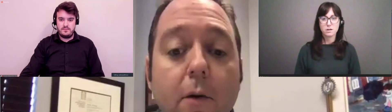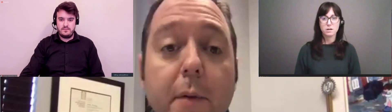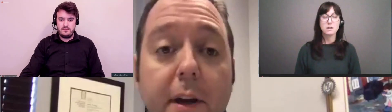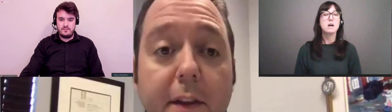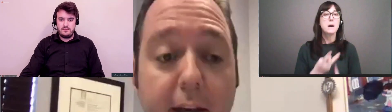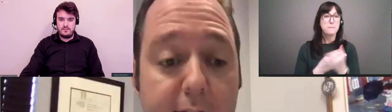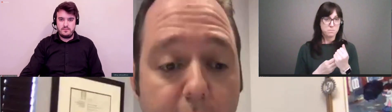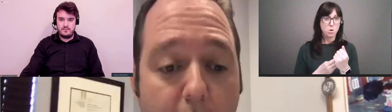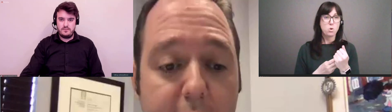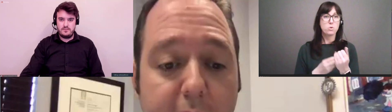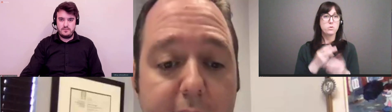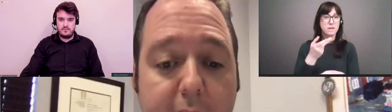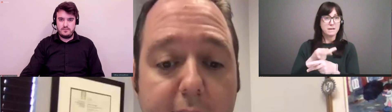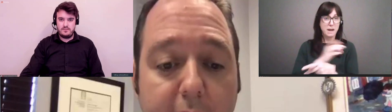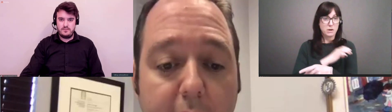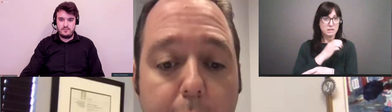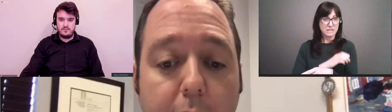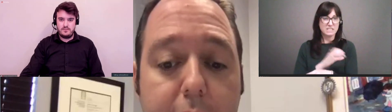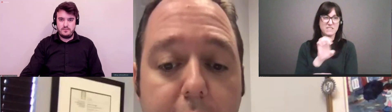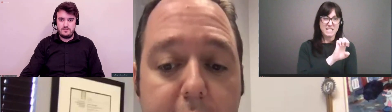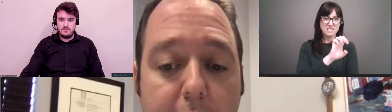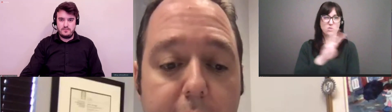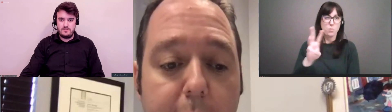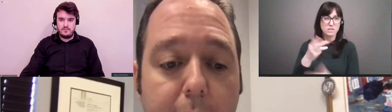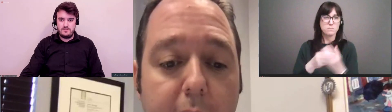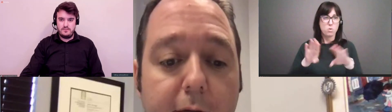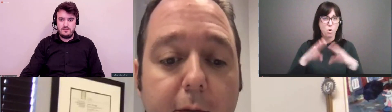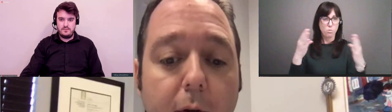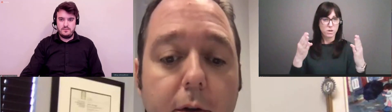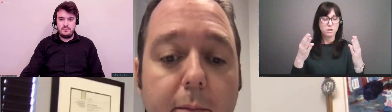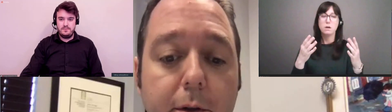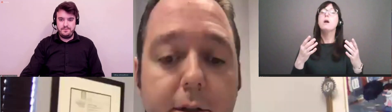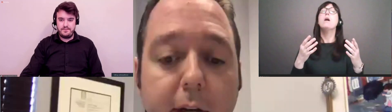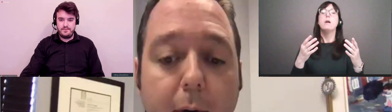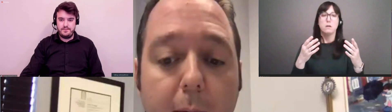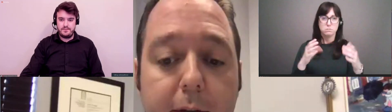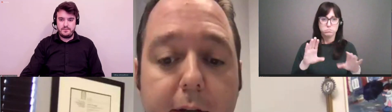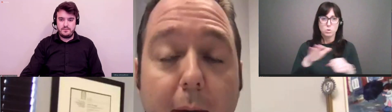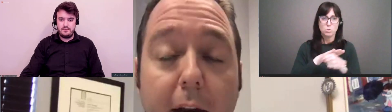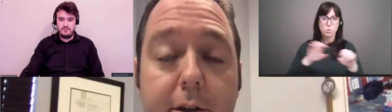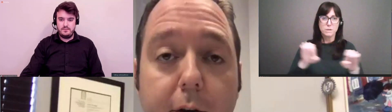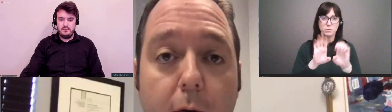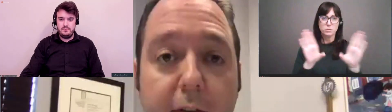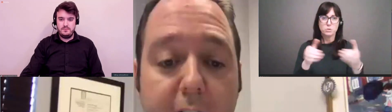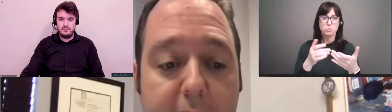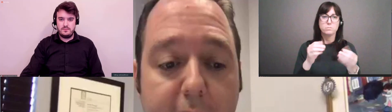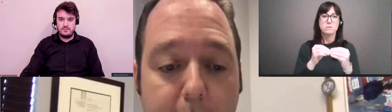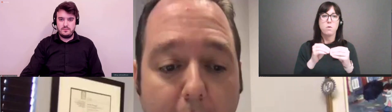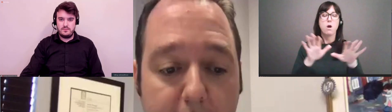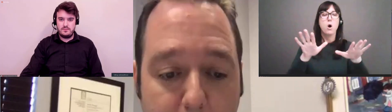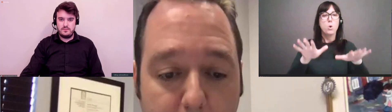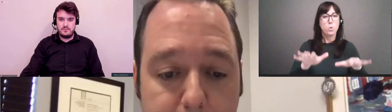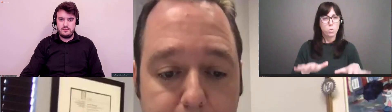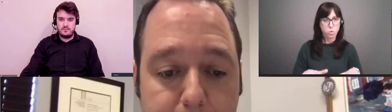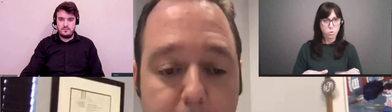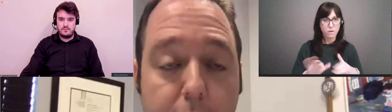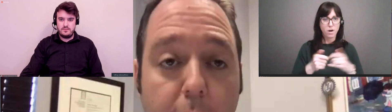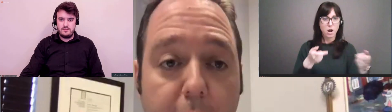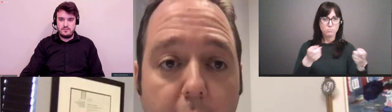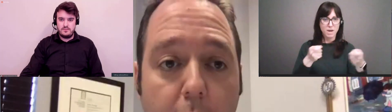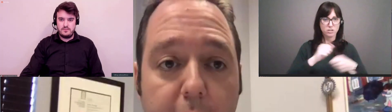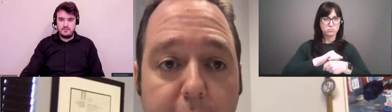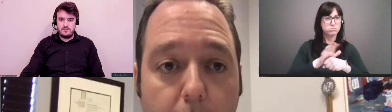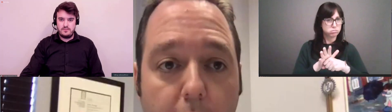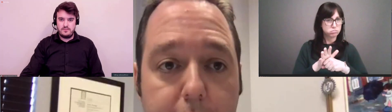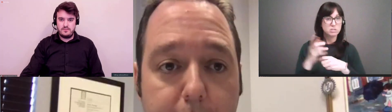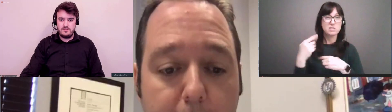now open in the east and west ends of the city, pressure continues to be relieved from local emergency departments to manage the COVID-19 pandemic. So far,